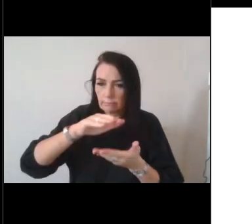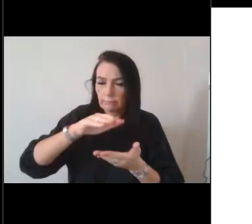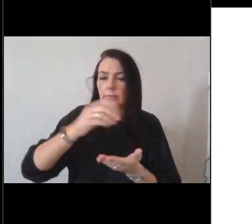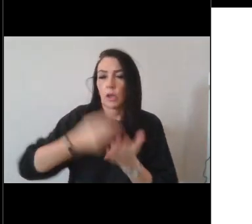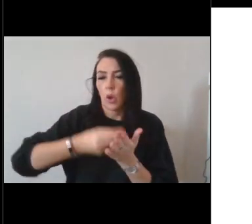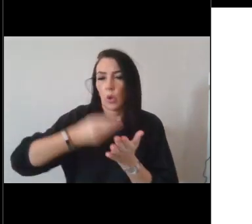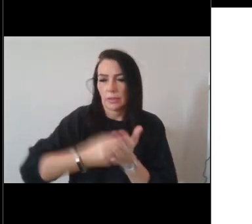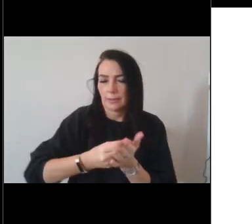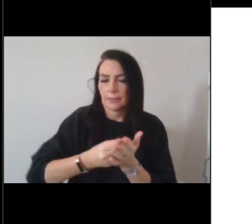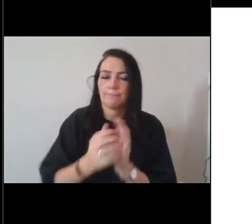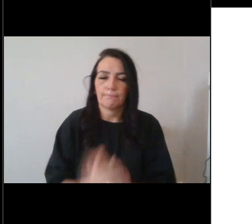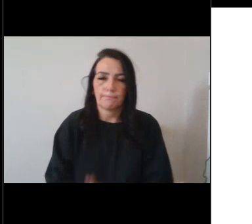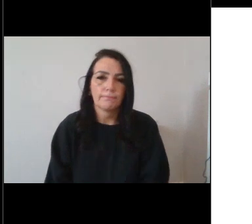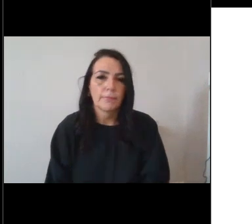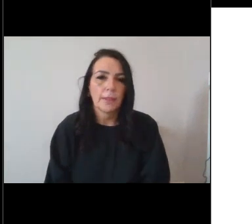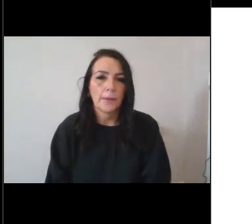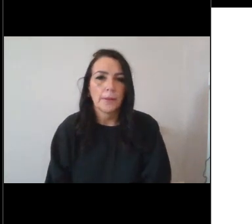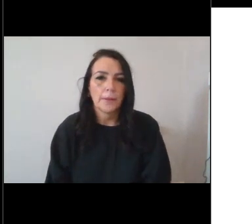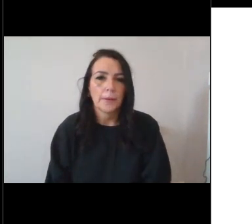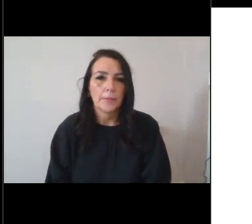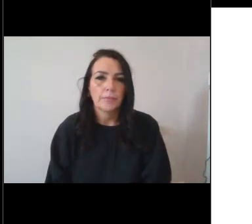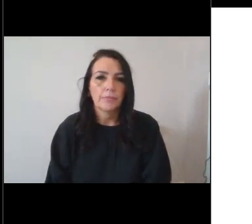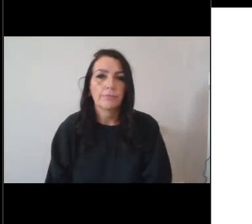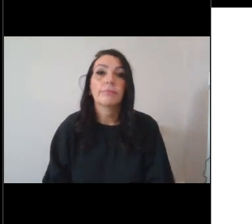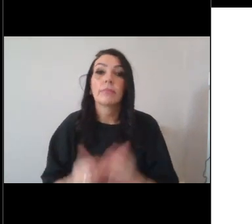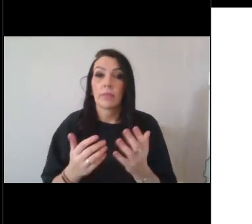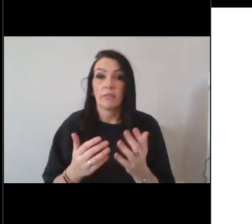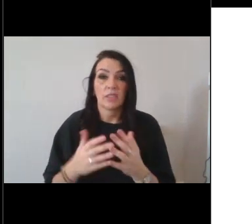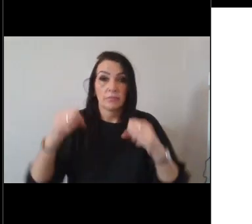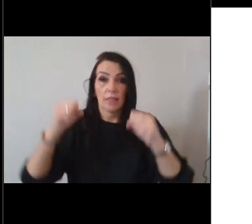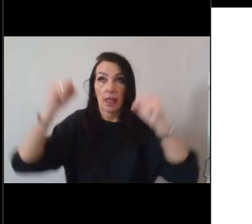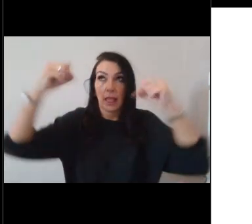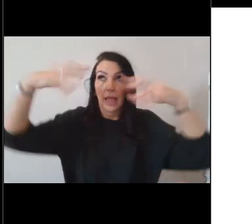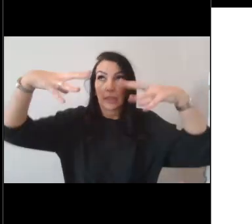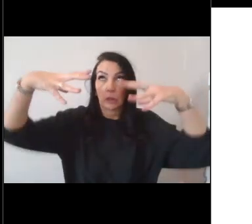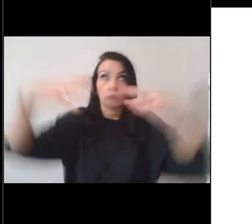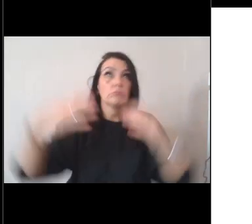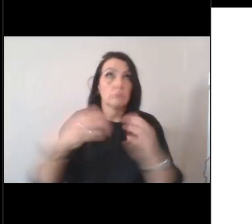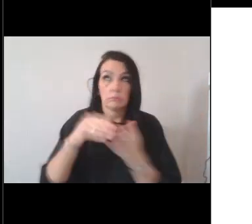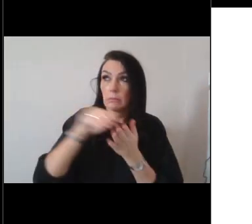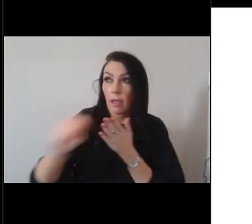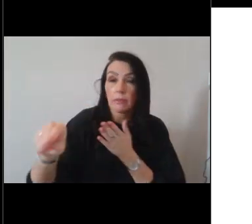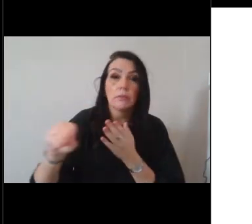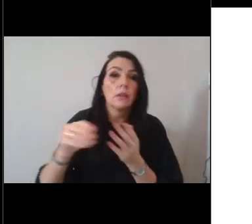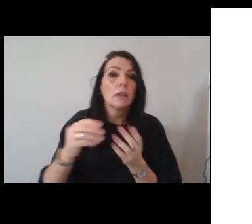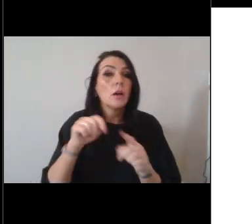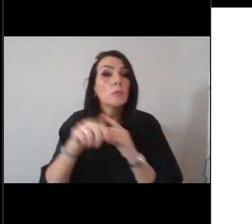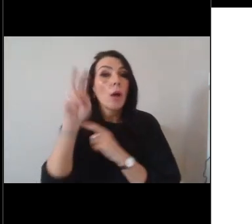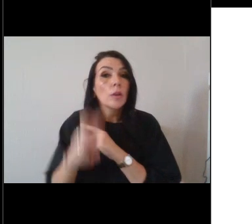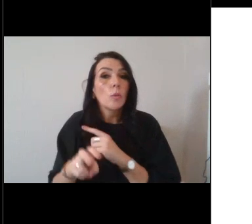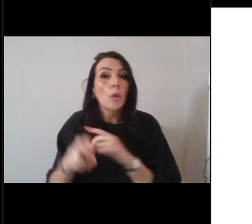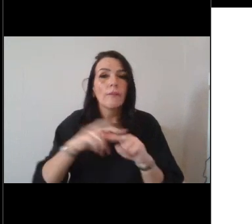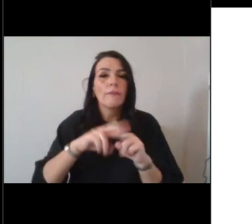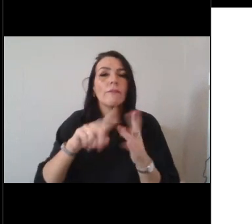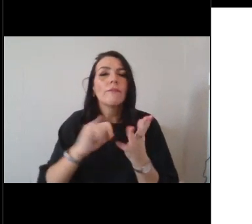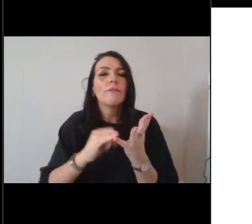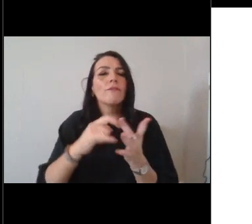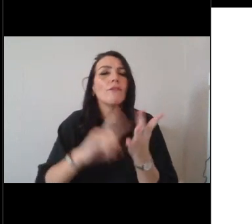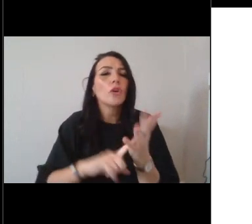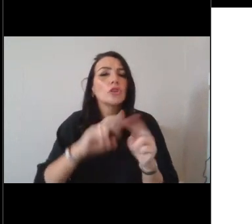electricity. For example, it costs money to keep the lights on, and much of our electricity still comes from fossil fuels like coal, oil